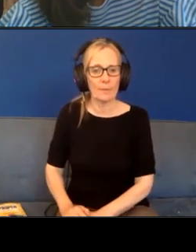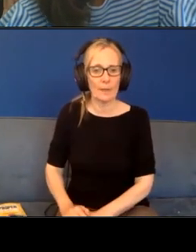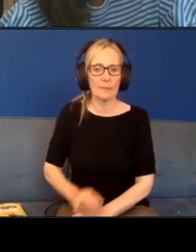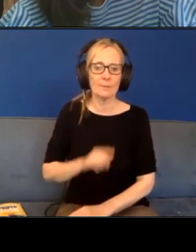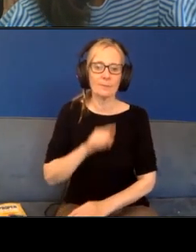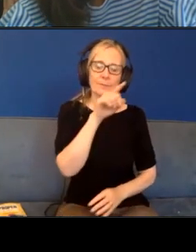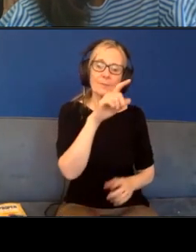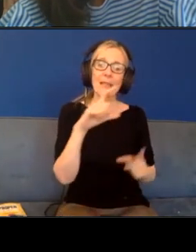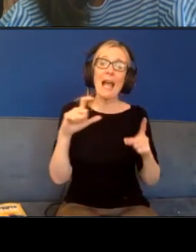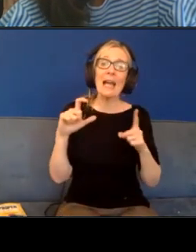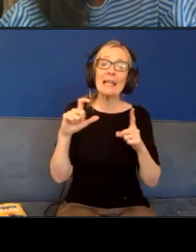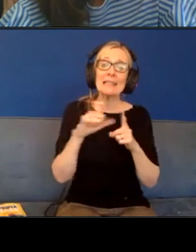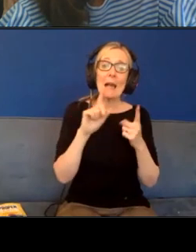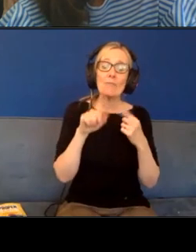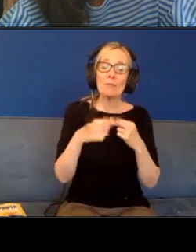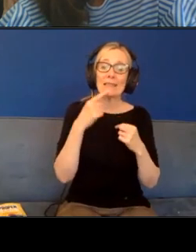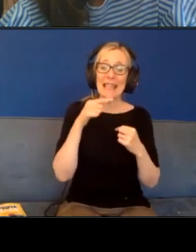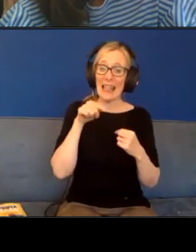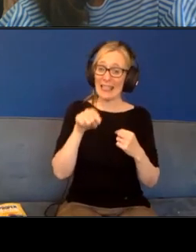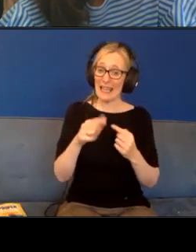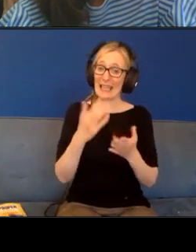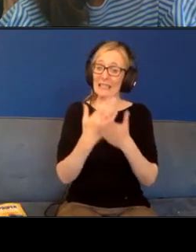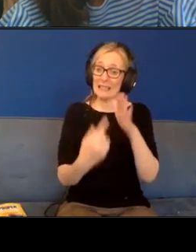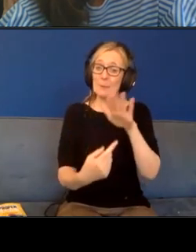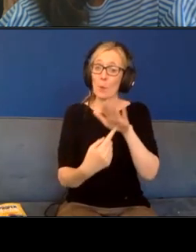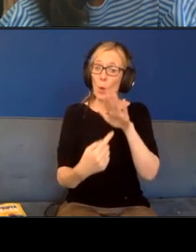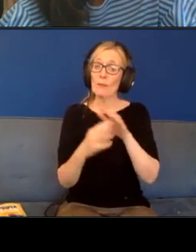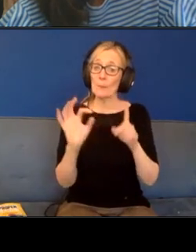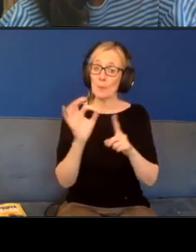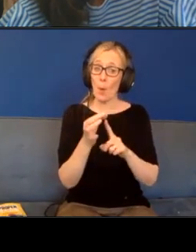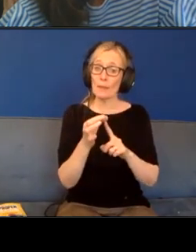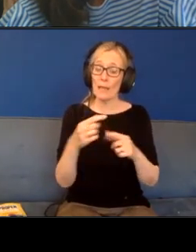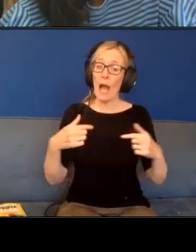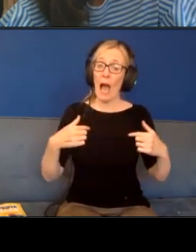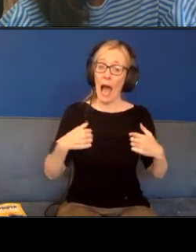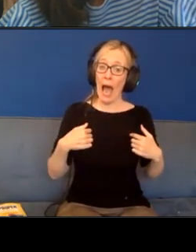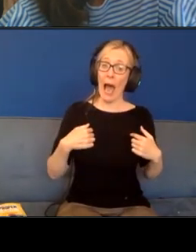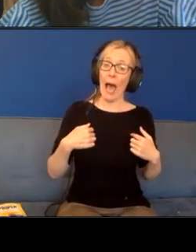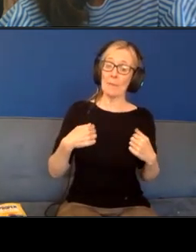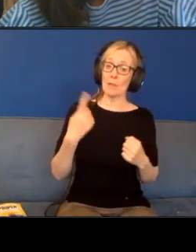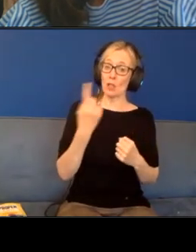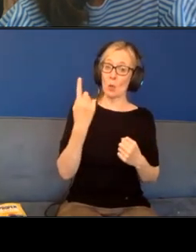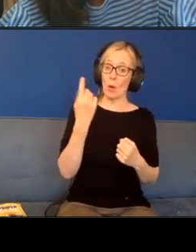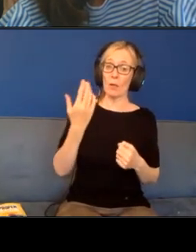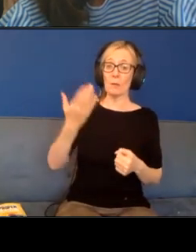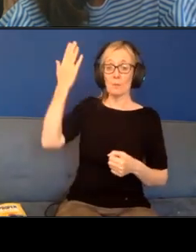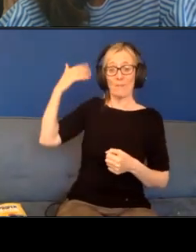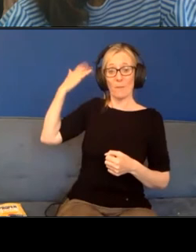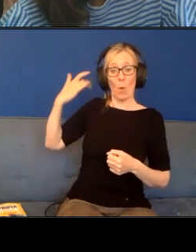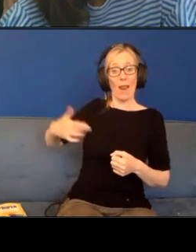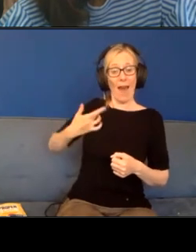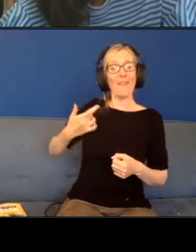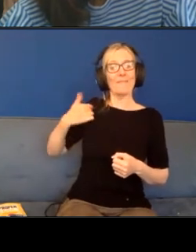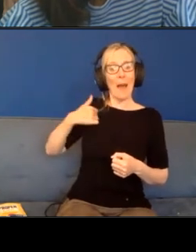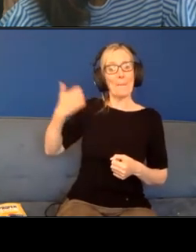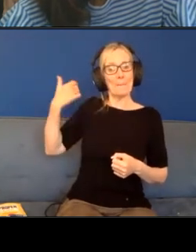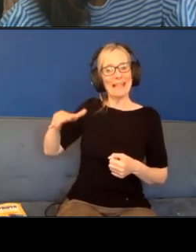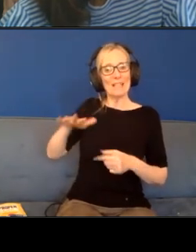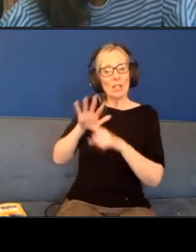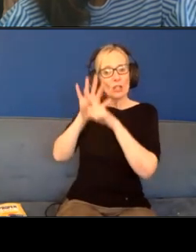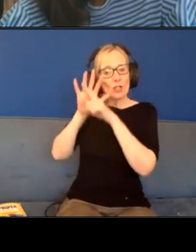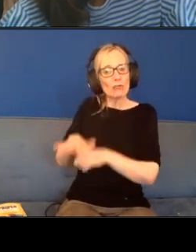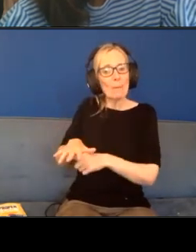I was just going to say, I think this is a really important point, and I speak as somebody whose previous life was as a discrimination lawyer, and I did quite a lot of